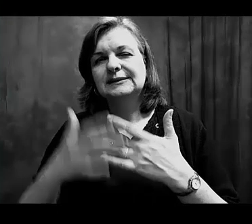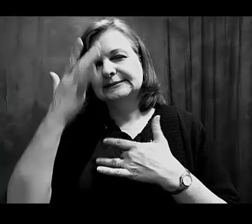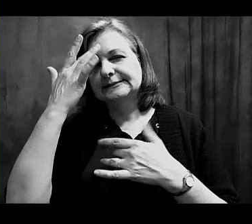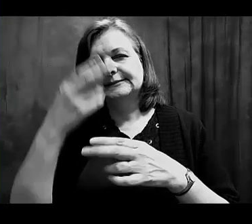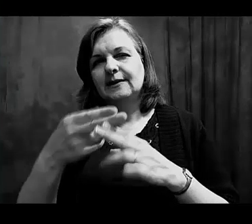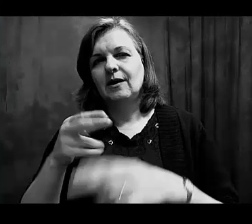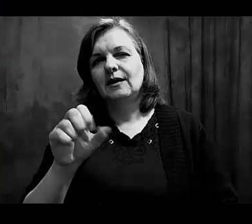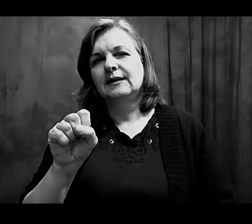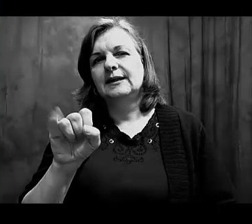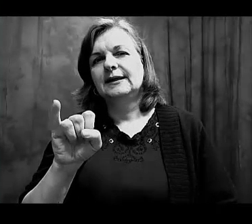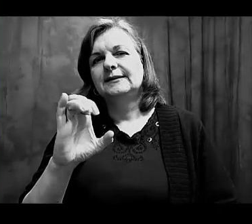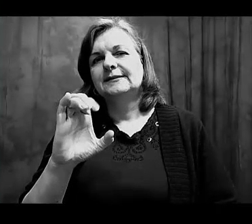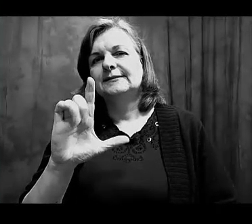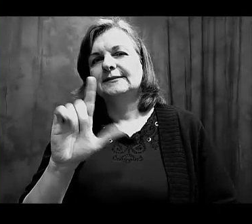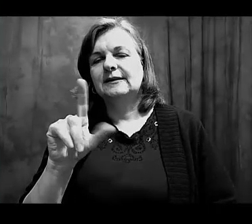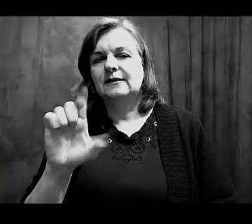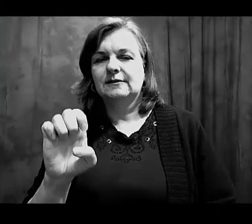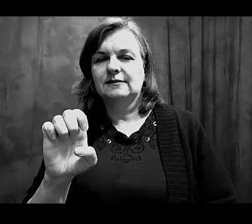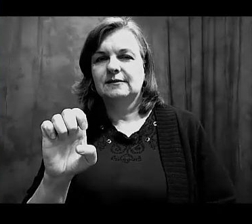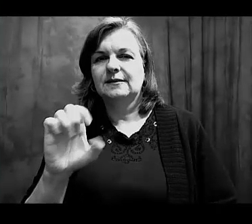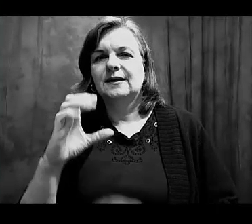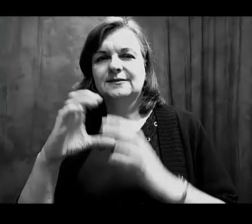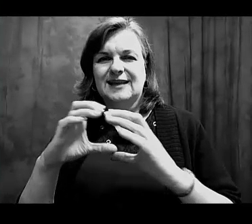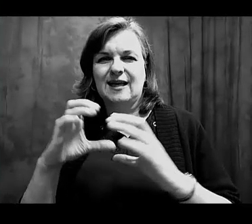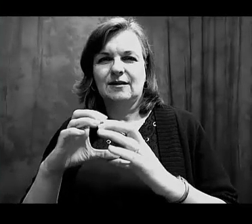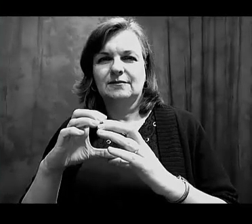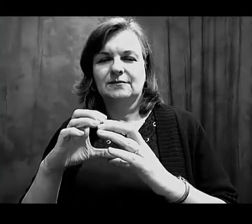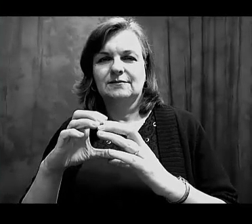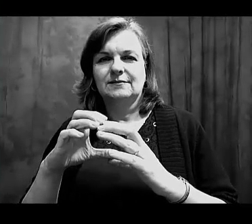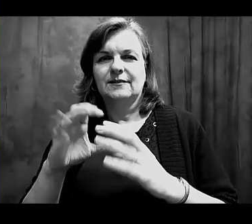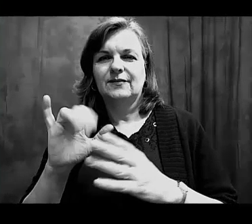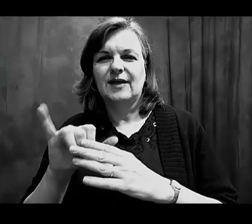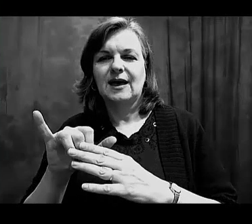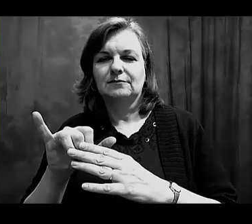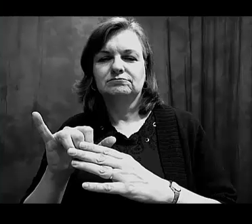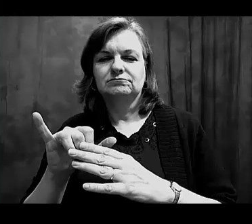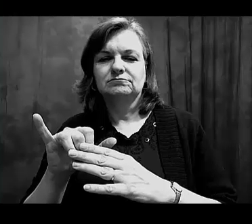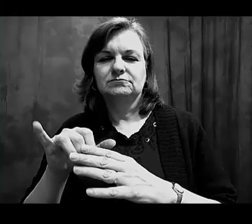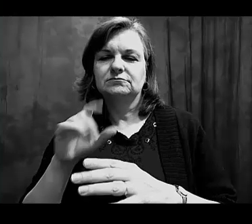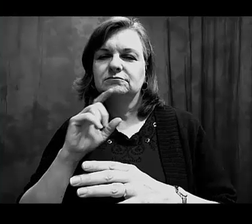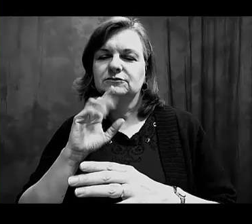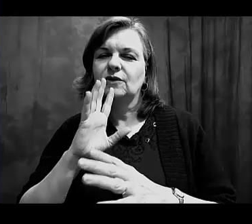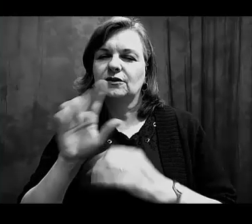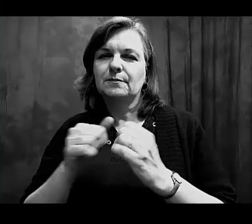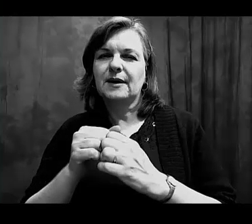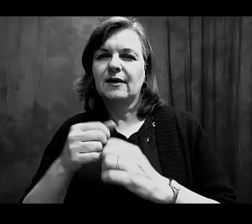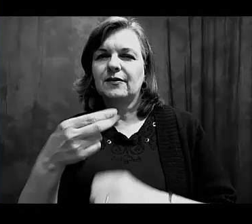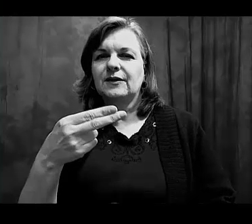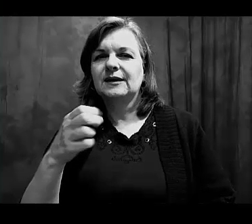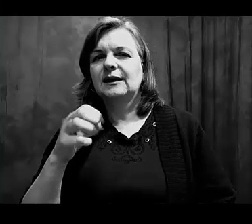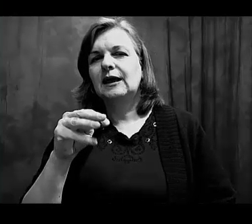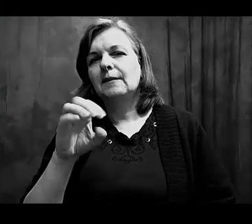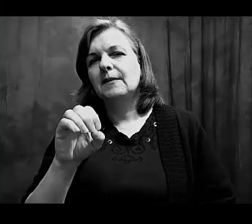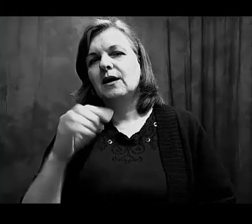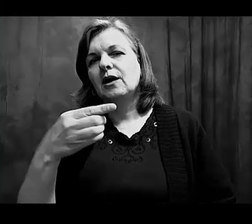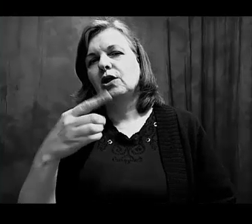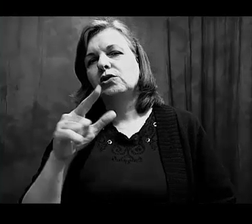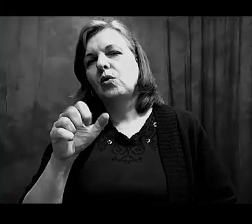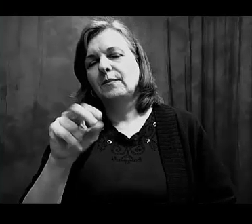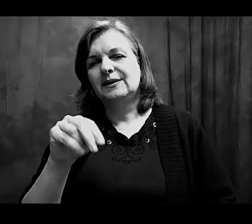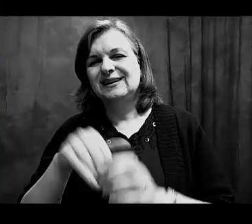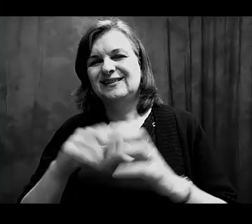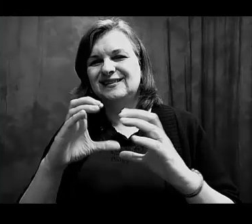of hemoglobin that's made in your red blood cells. And so with sickle cell anemia, we look at the buildup